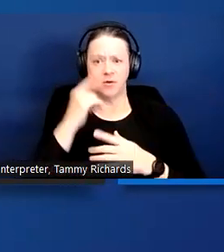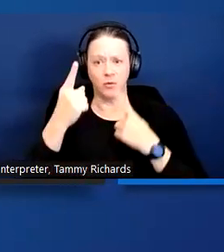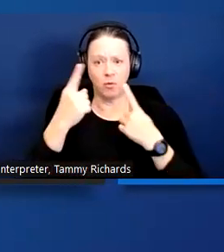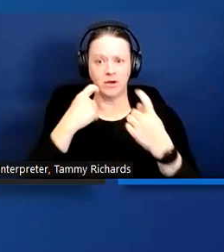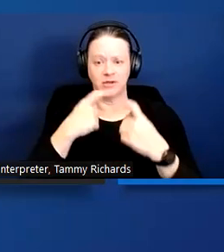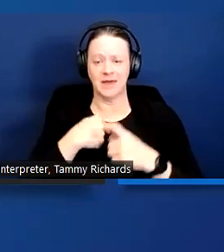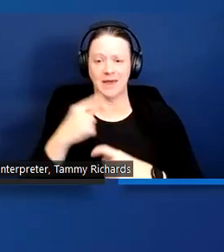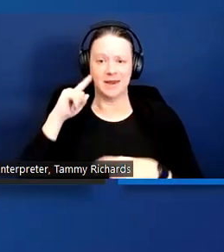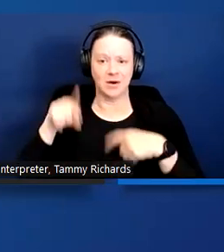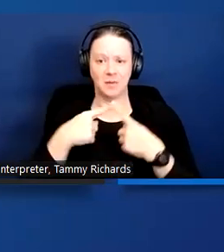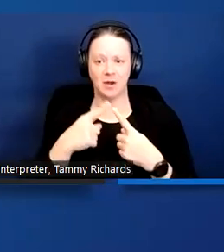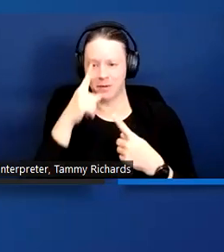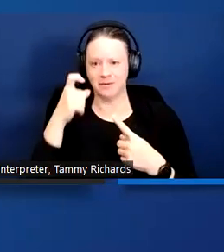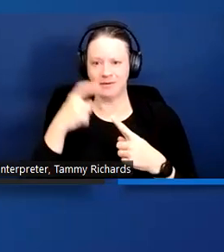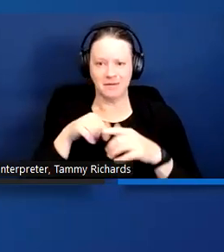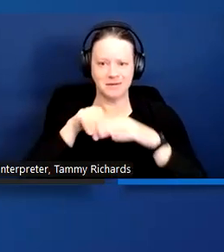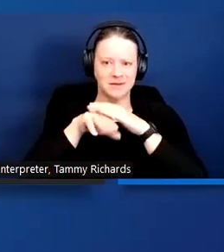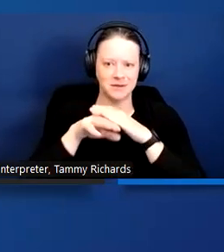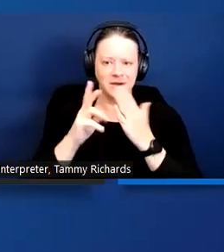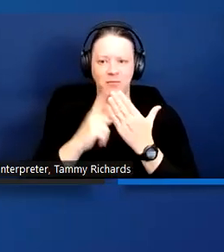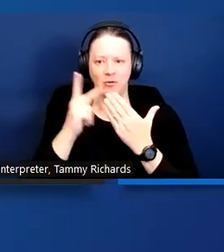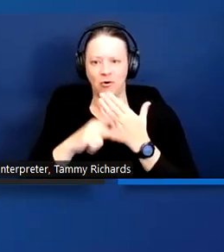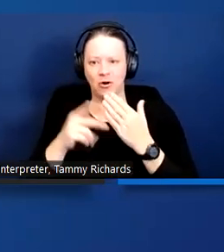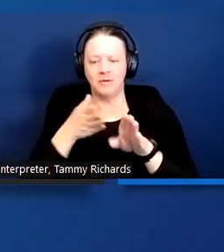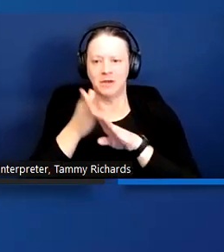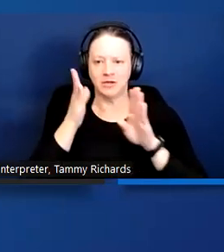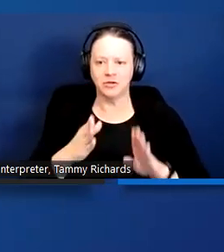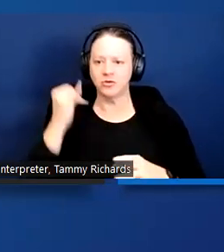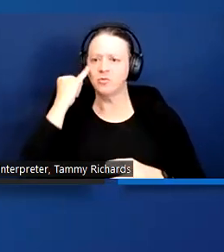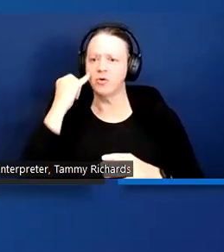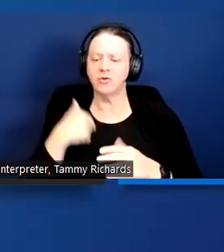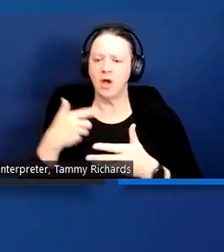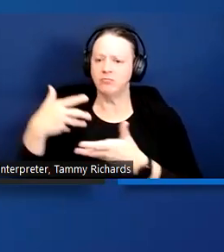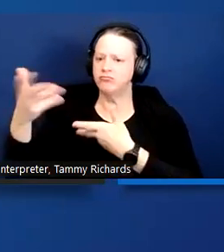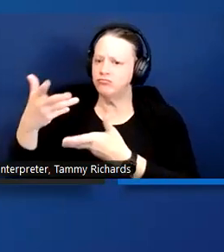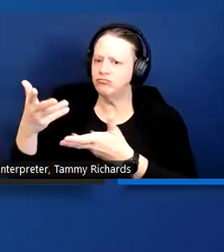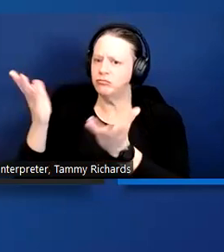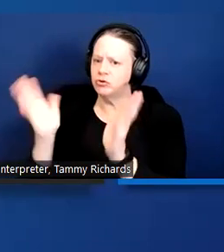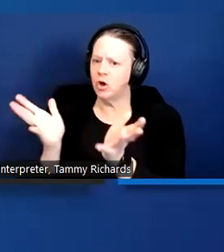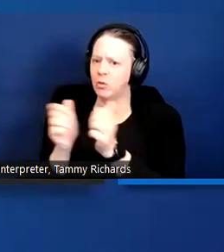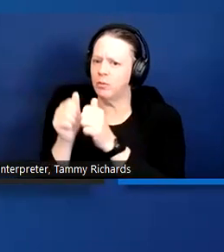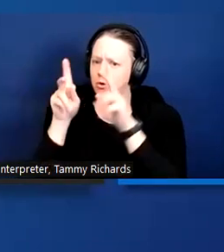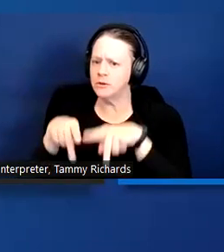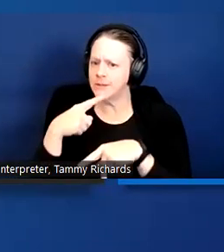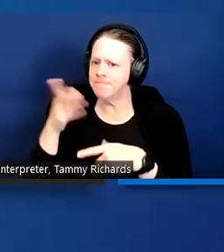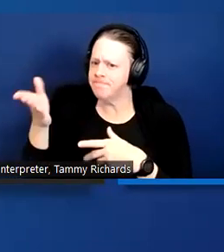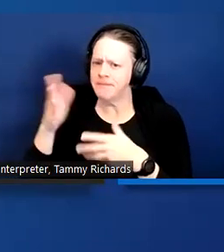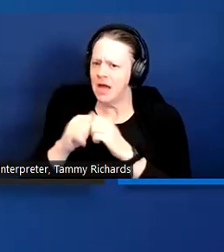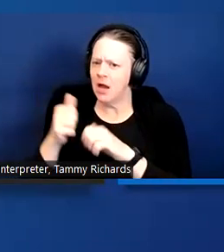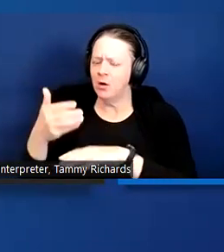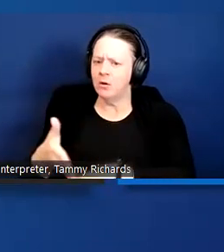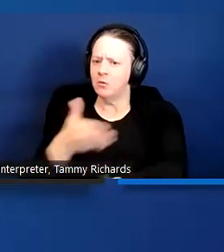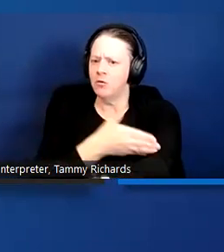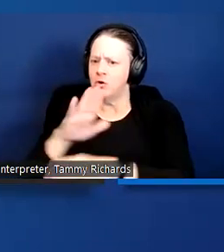as an accessibility program specialist. So when I talk to someone about how they can make their product more